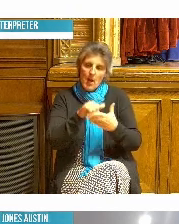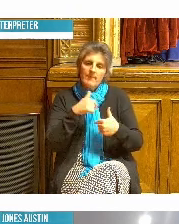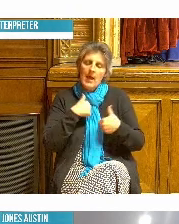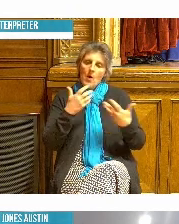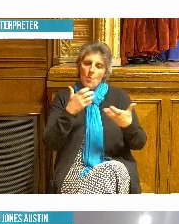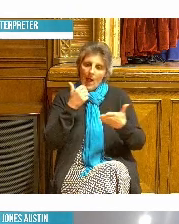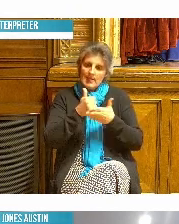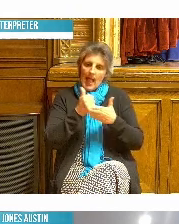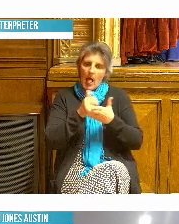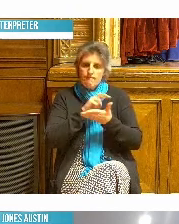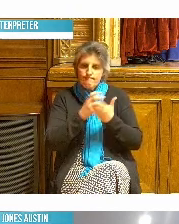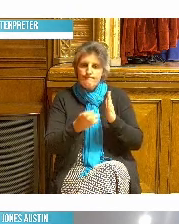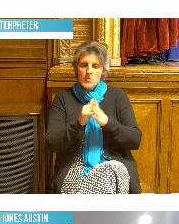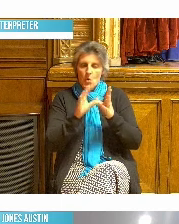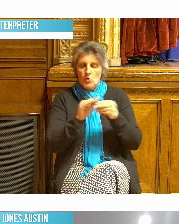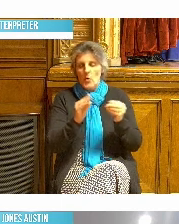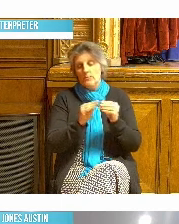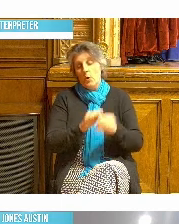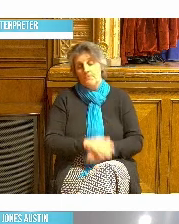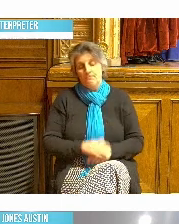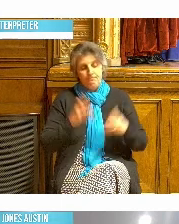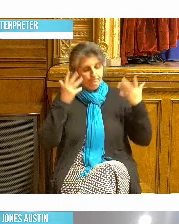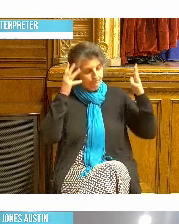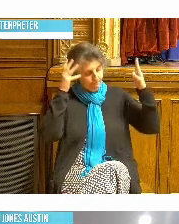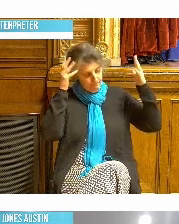and help diving into those stories more.